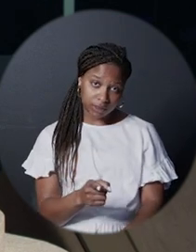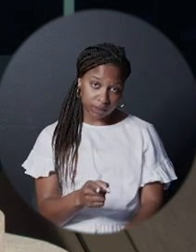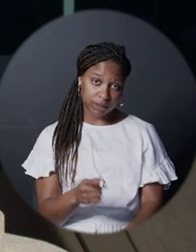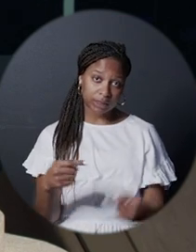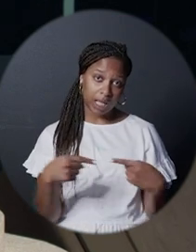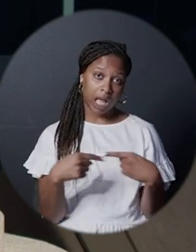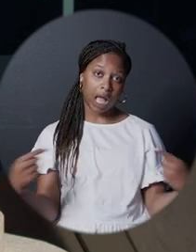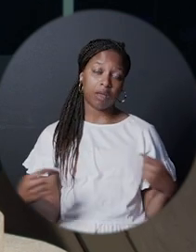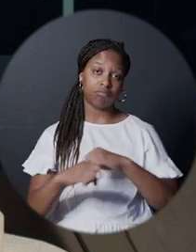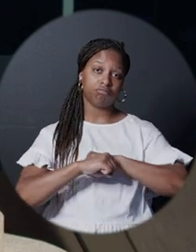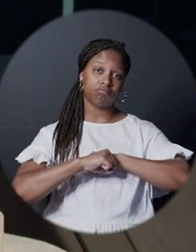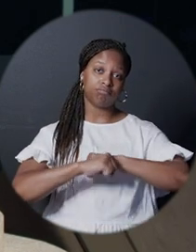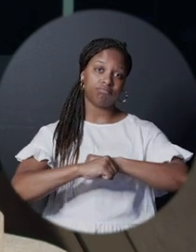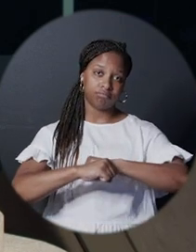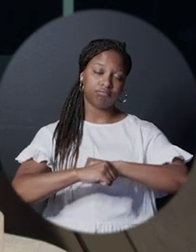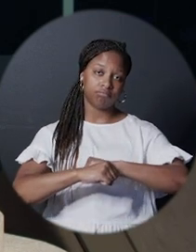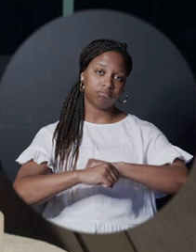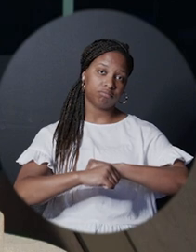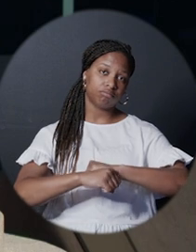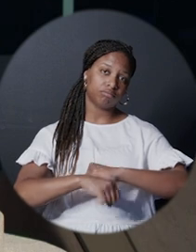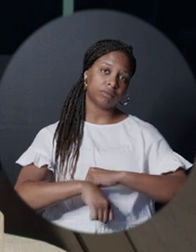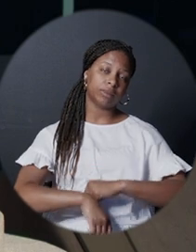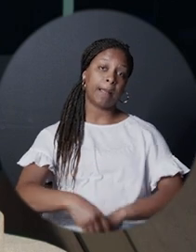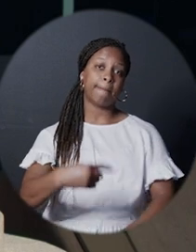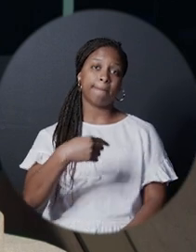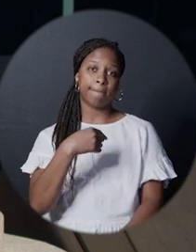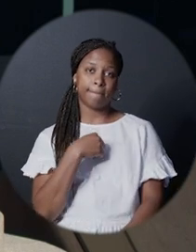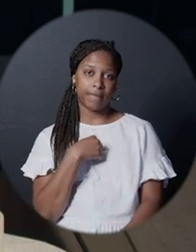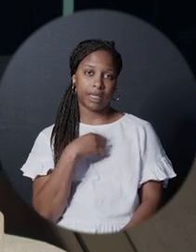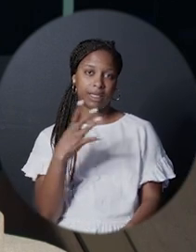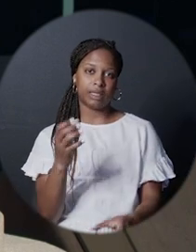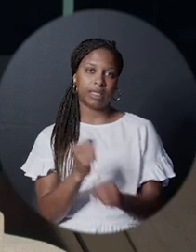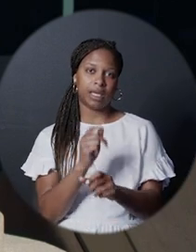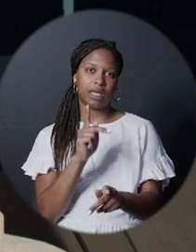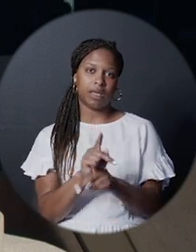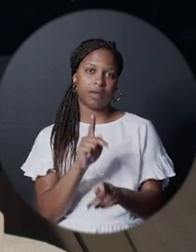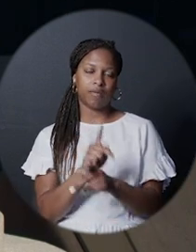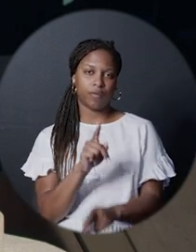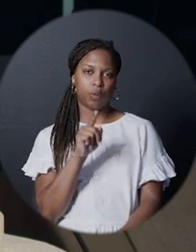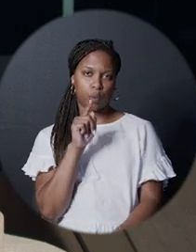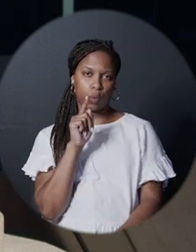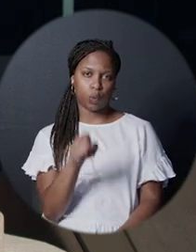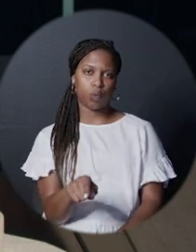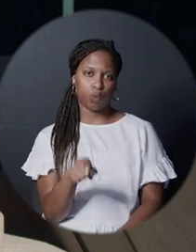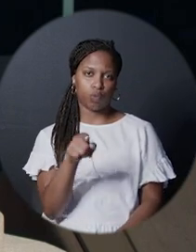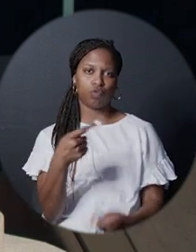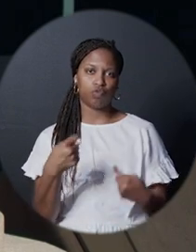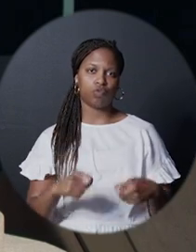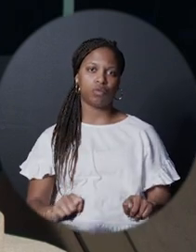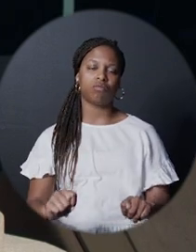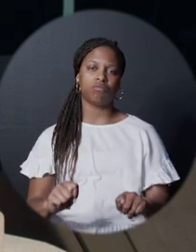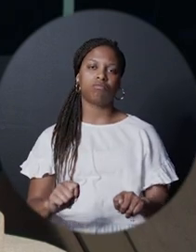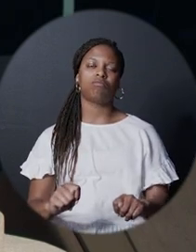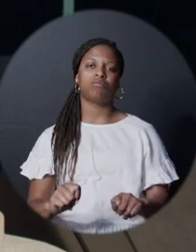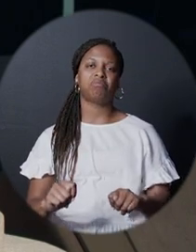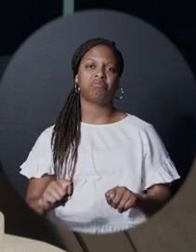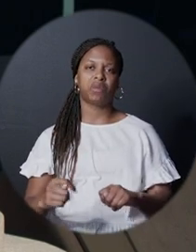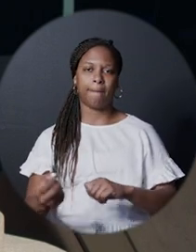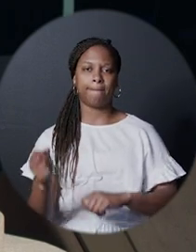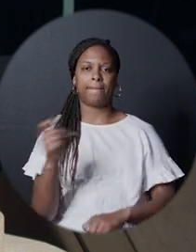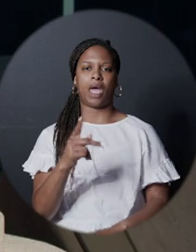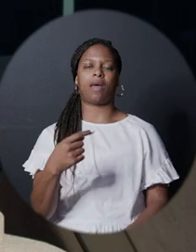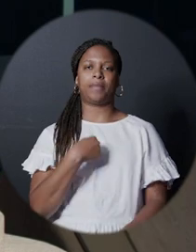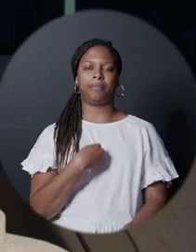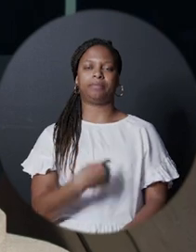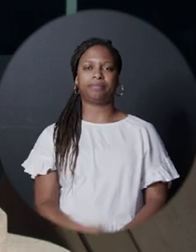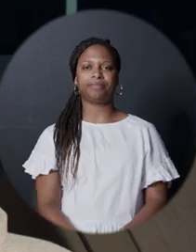In actuality, the opposite of defensiveness is me taking care of you while you're trying to get